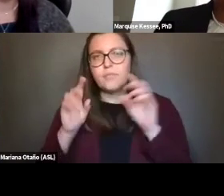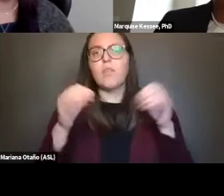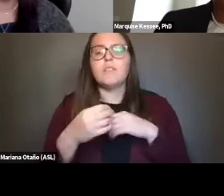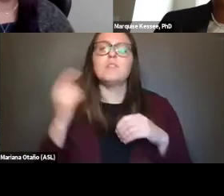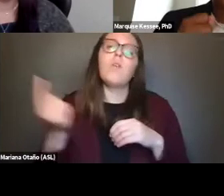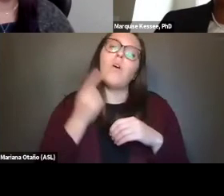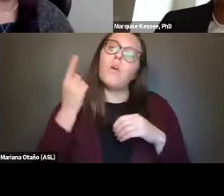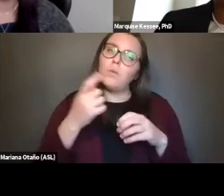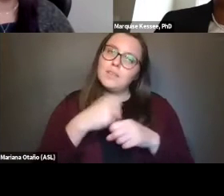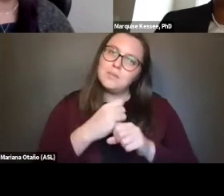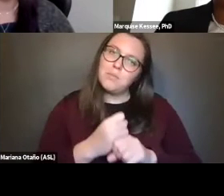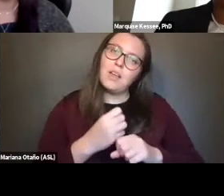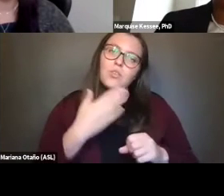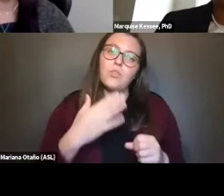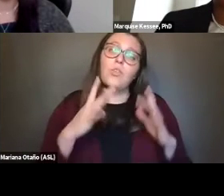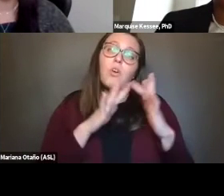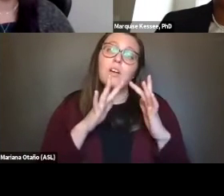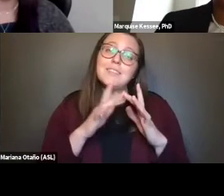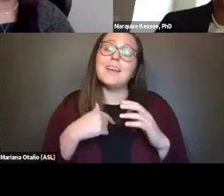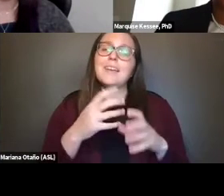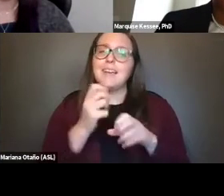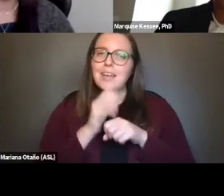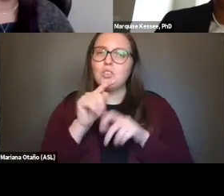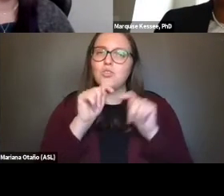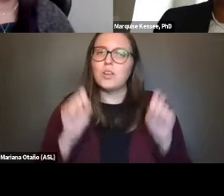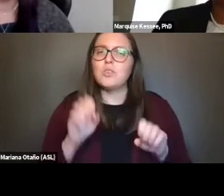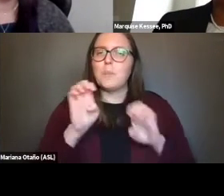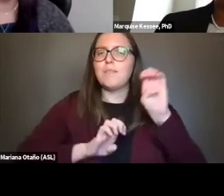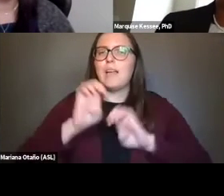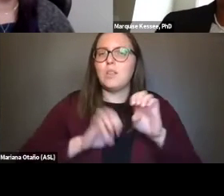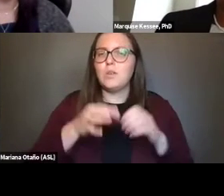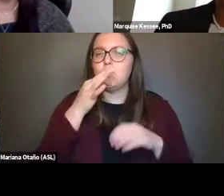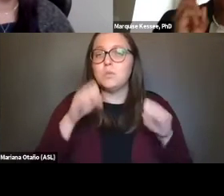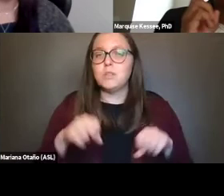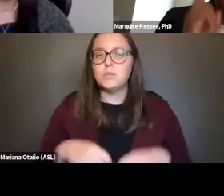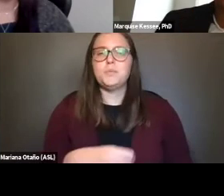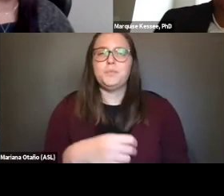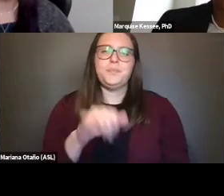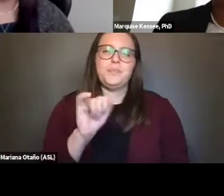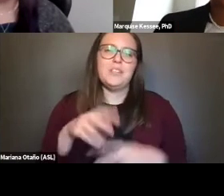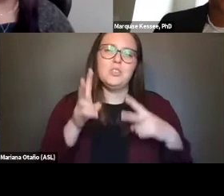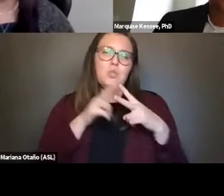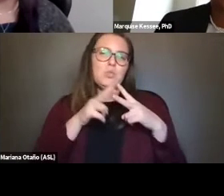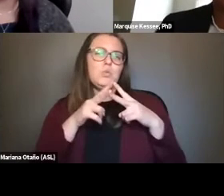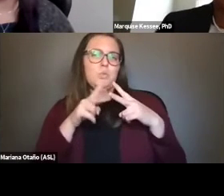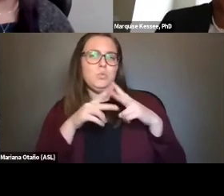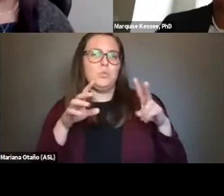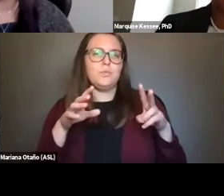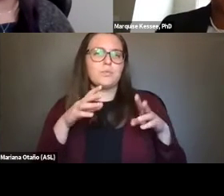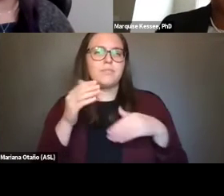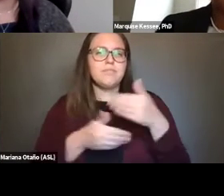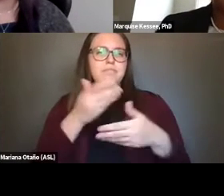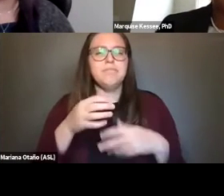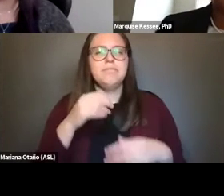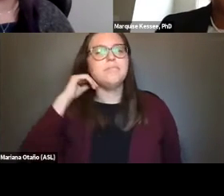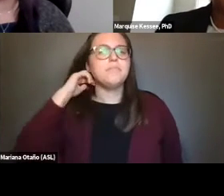make a contact and get that transcript evaluated as soon as possible. Those would be my first two action steps.